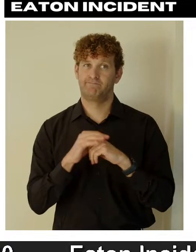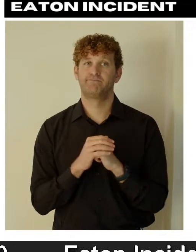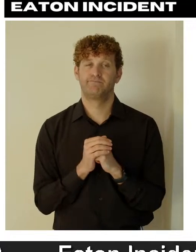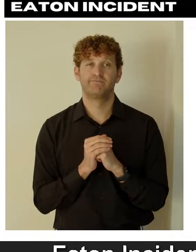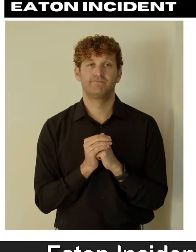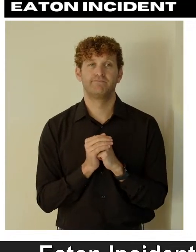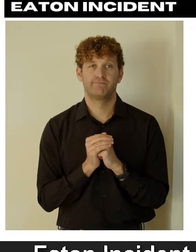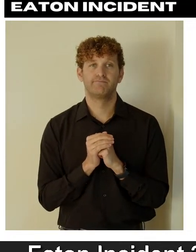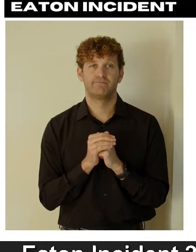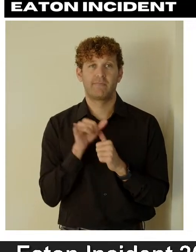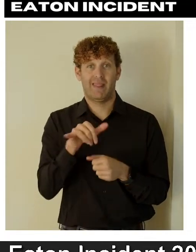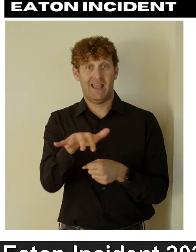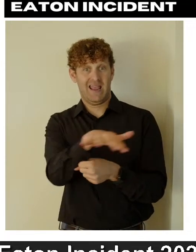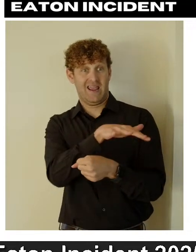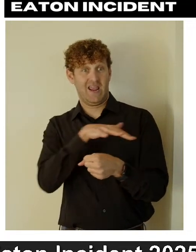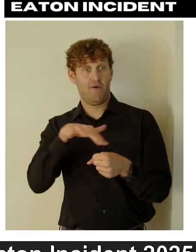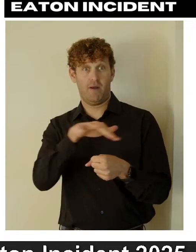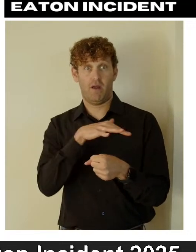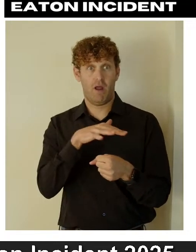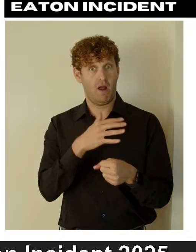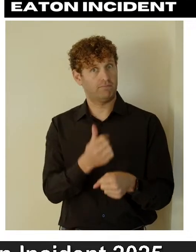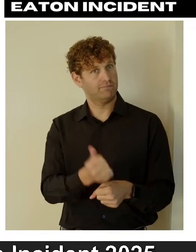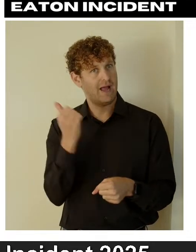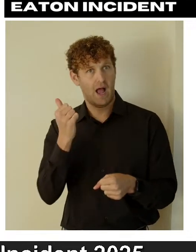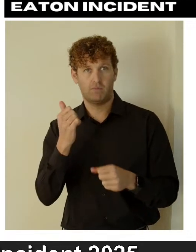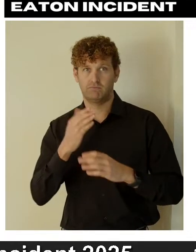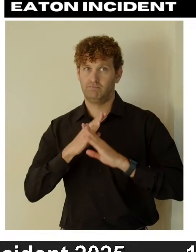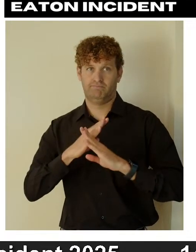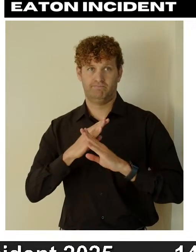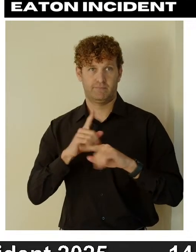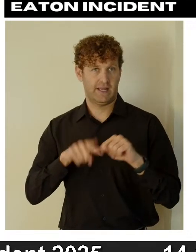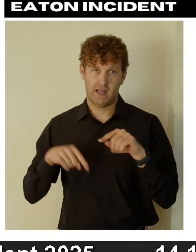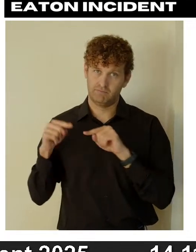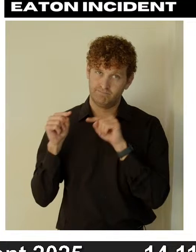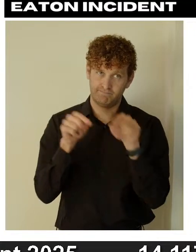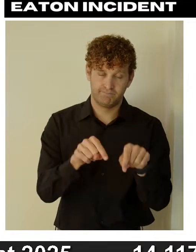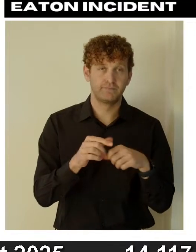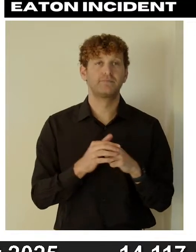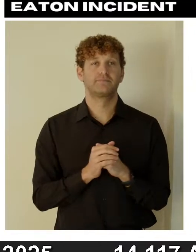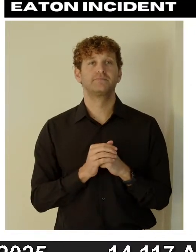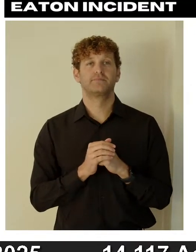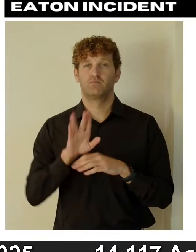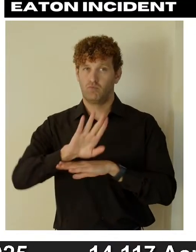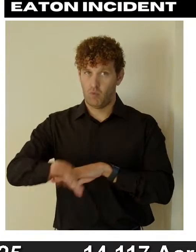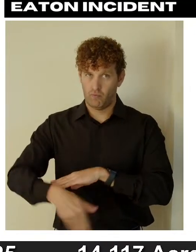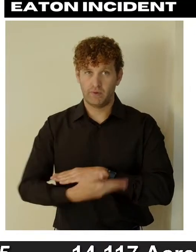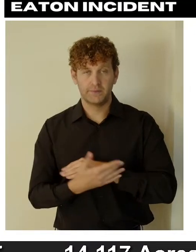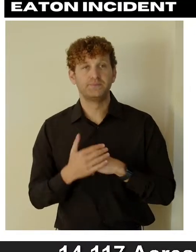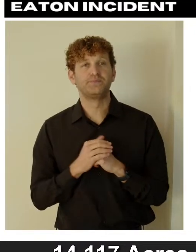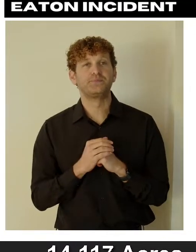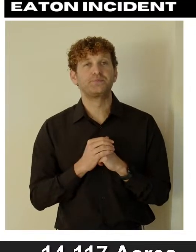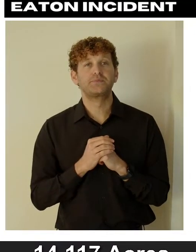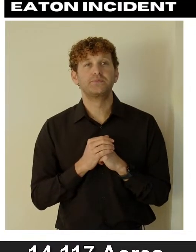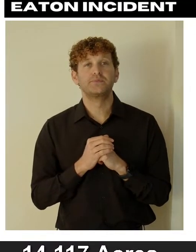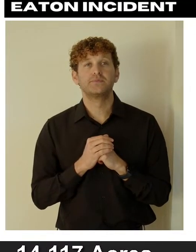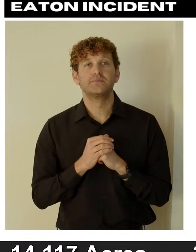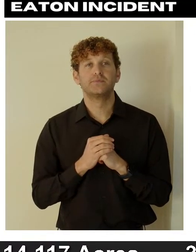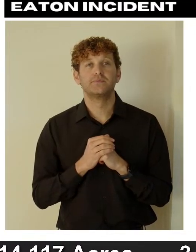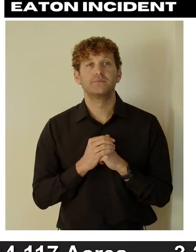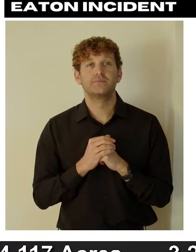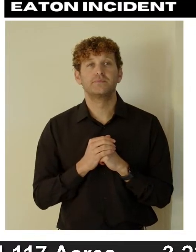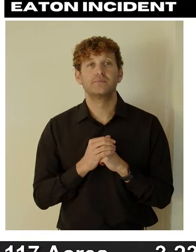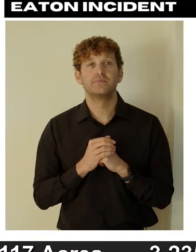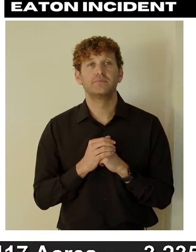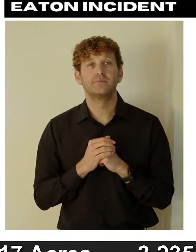p.m. and 6 a.m. We have made some progress. There is an area that has been repopulated